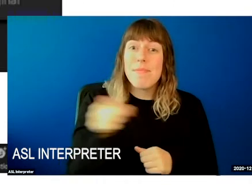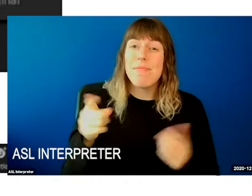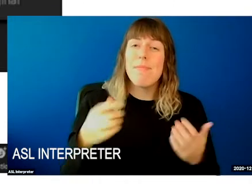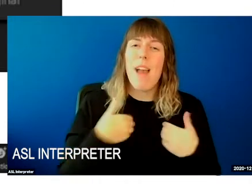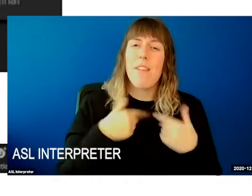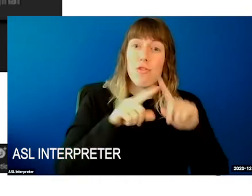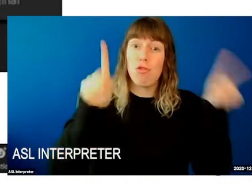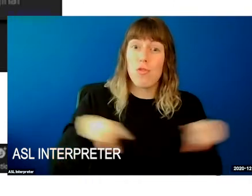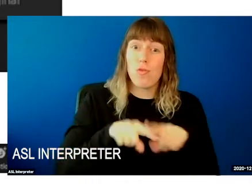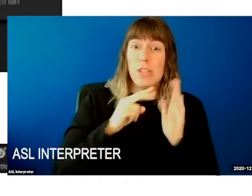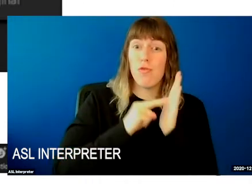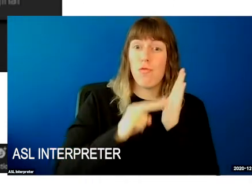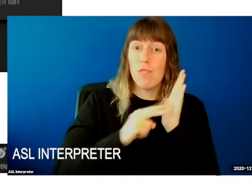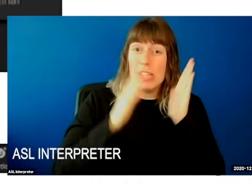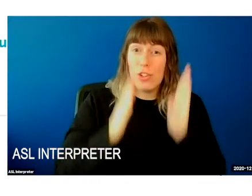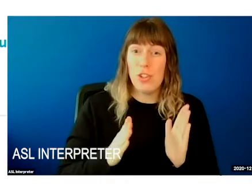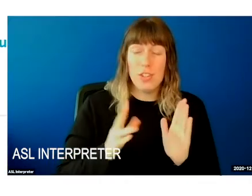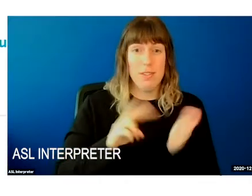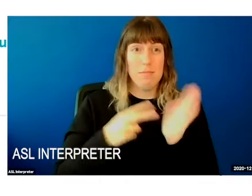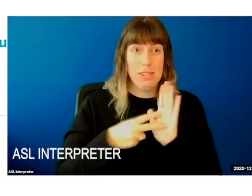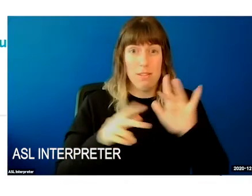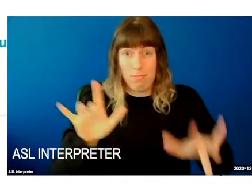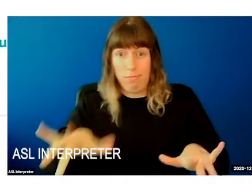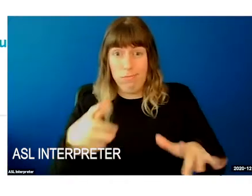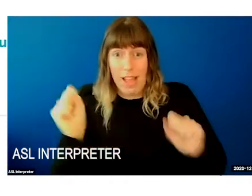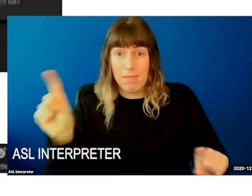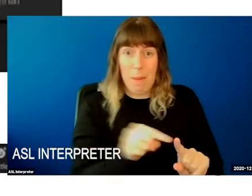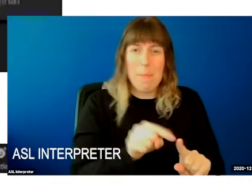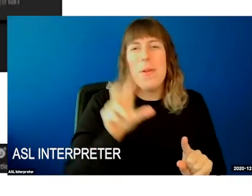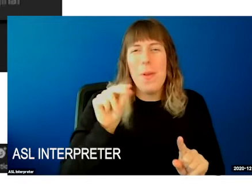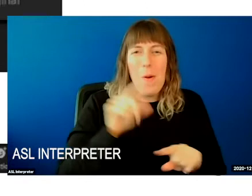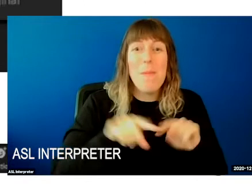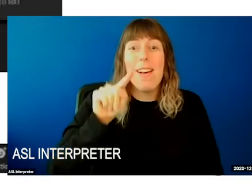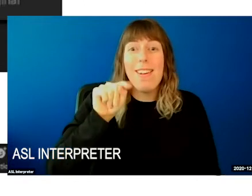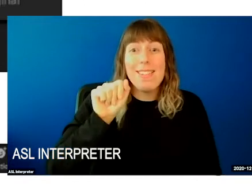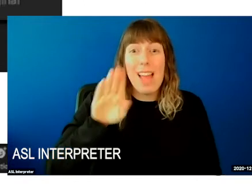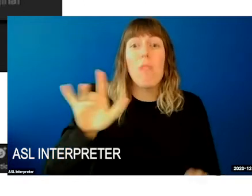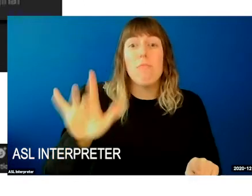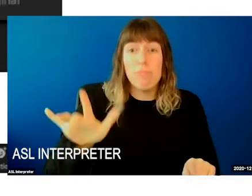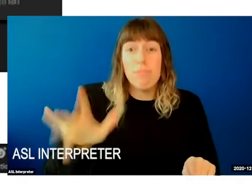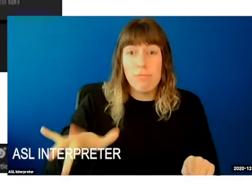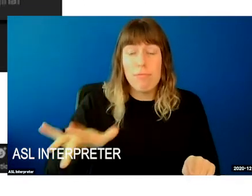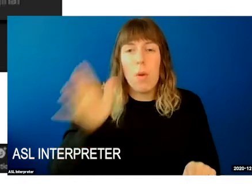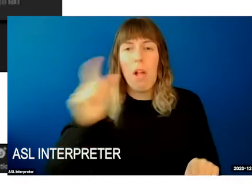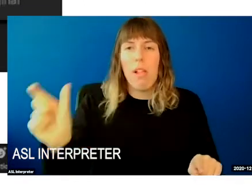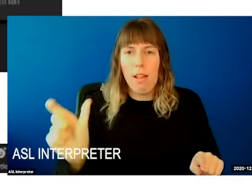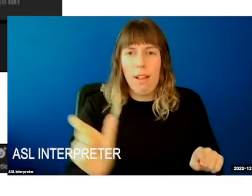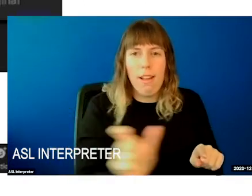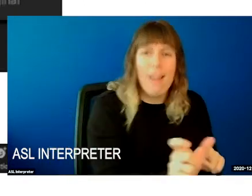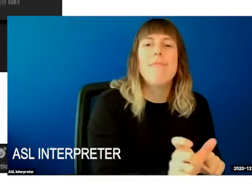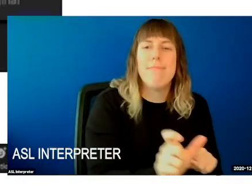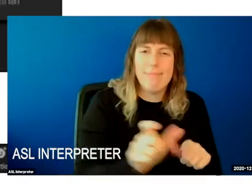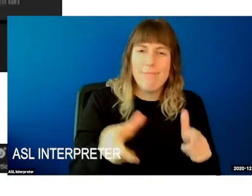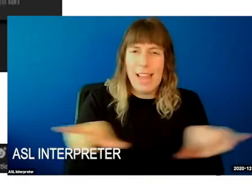screen reader, we understand that there's not a shortcut key for this yet, but if you press tab enough times, it gets to